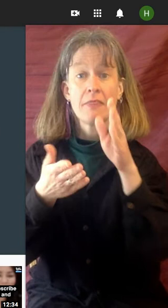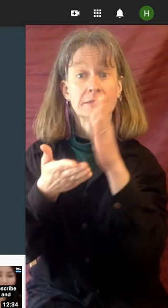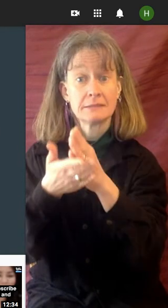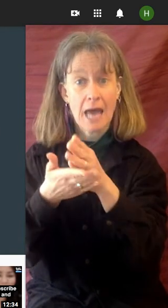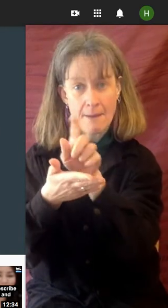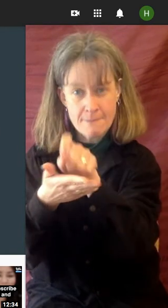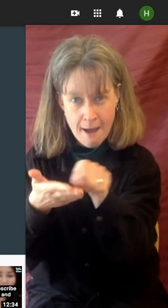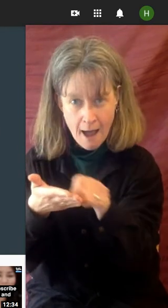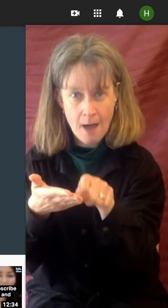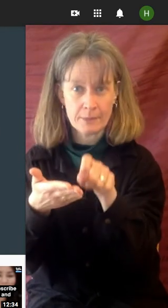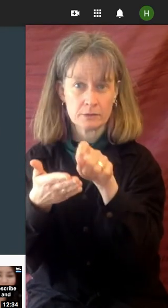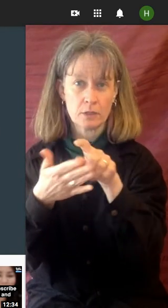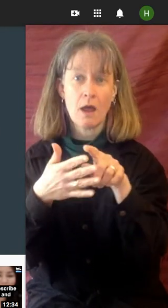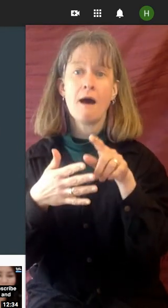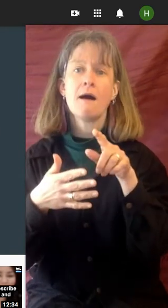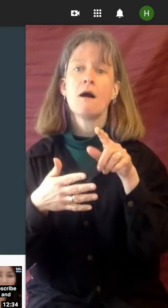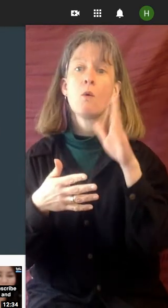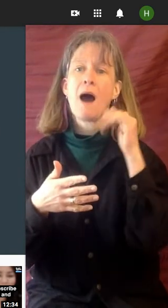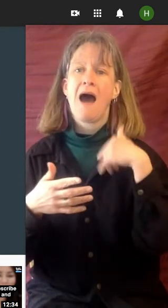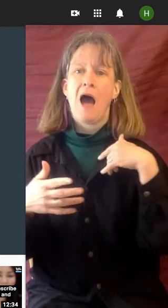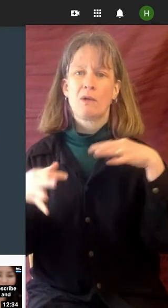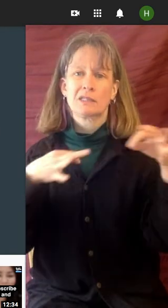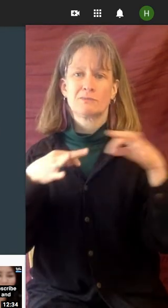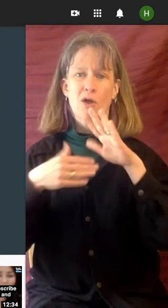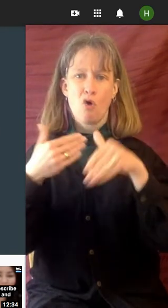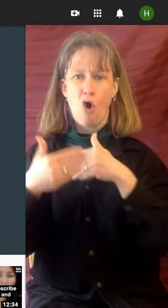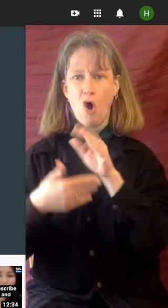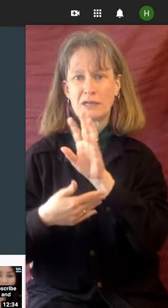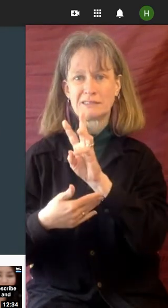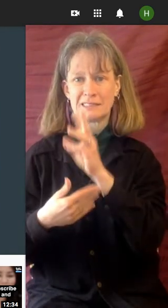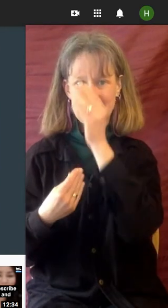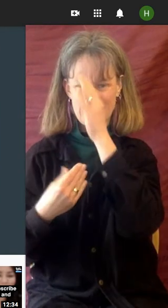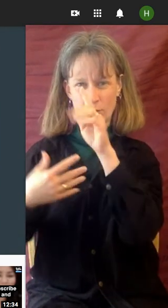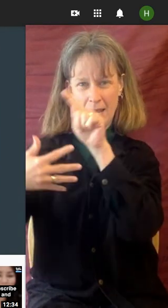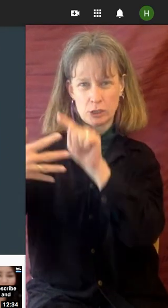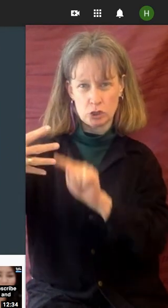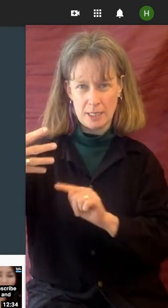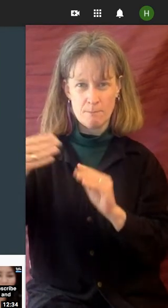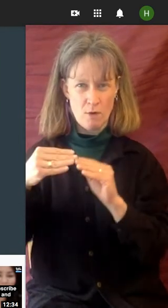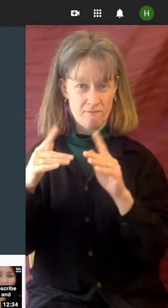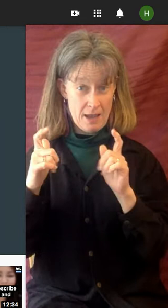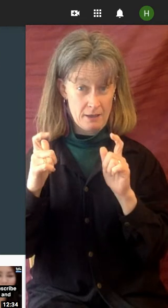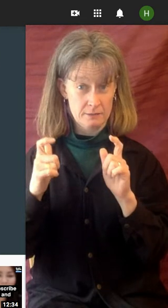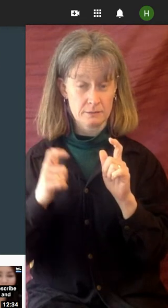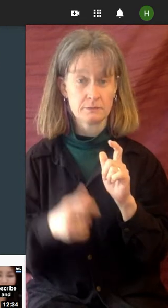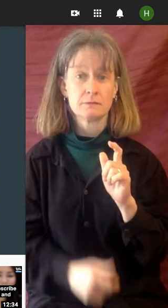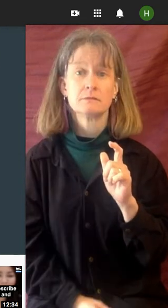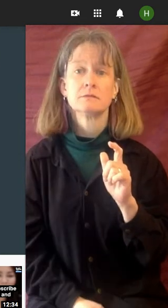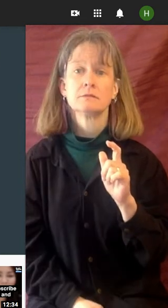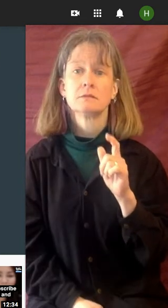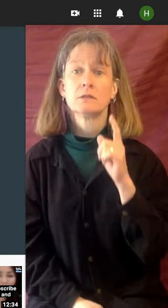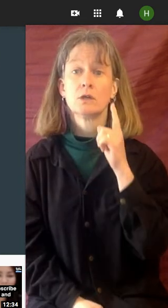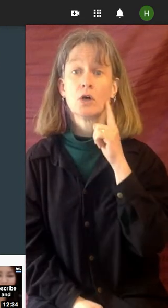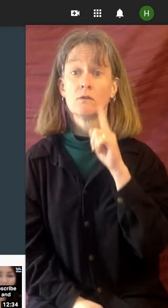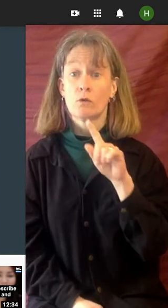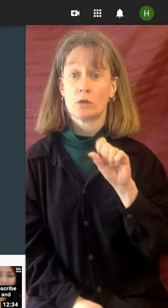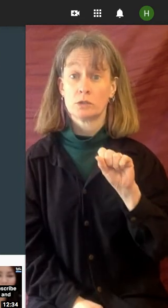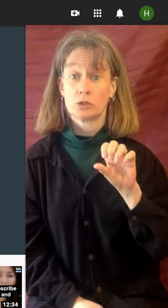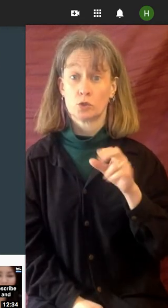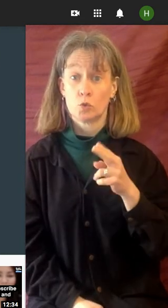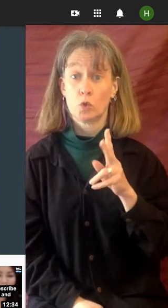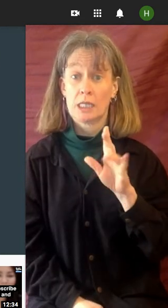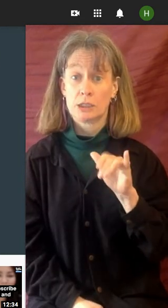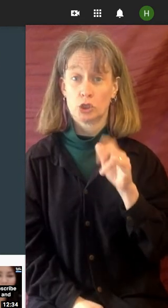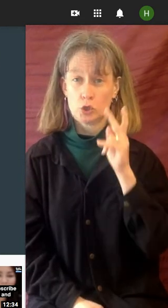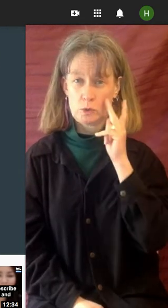pieces um, at a faster pace. So on Schoology, there